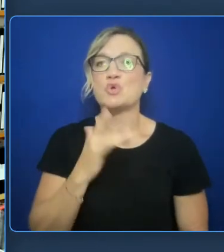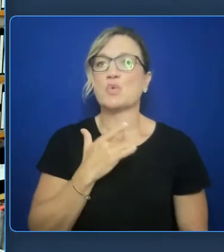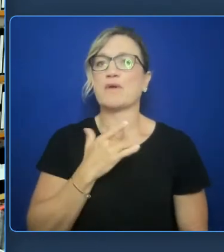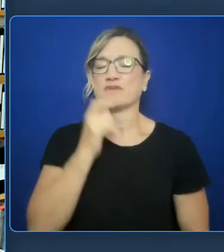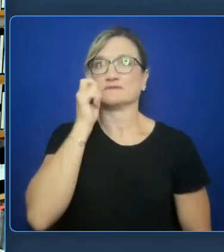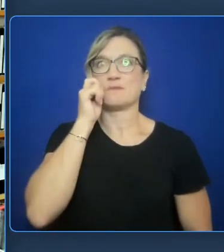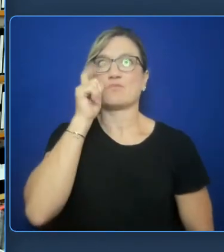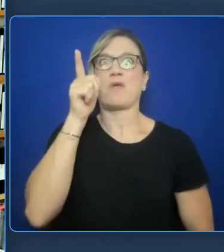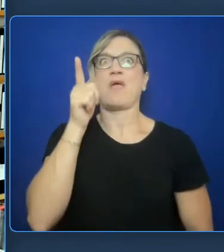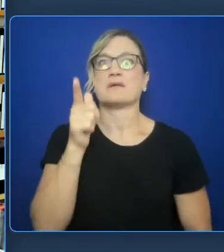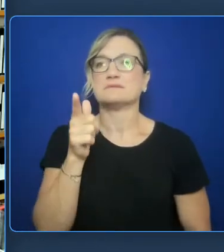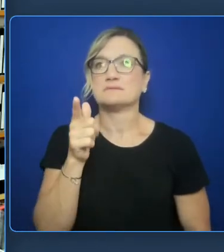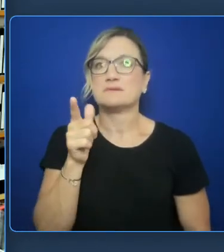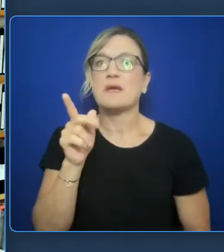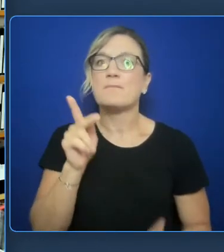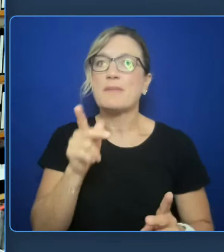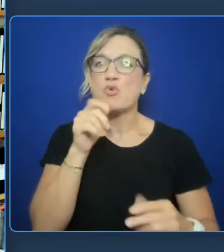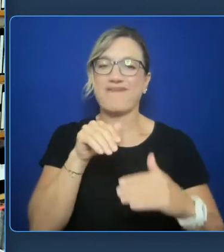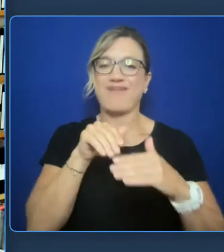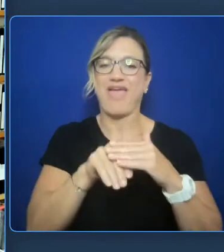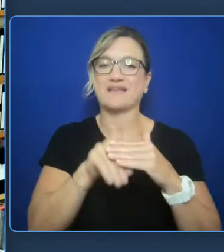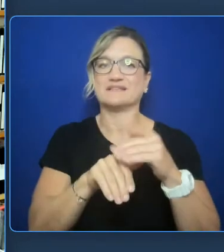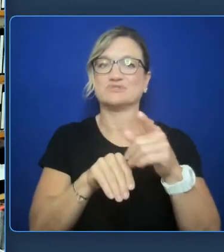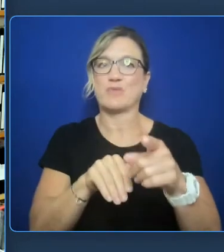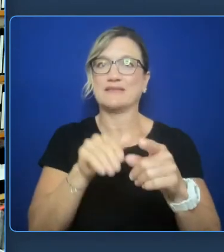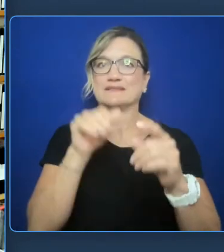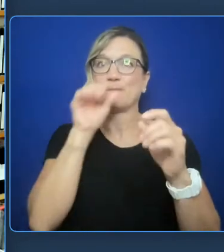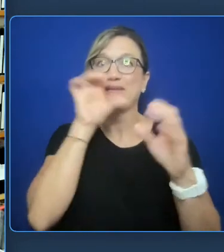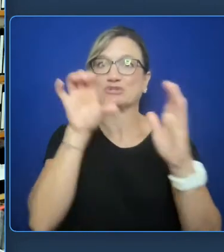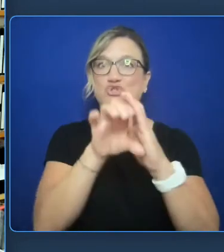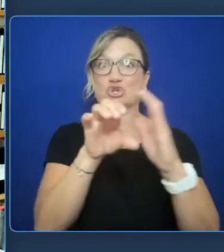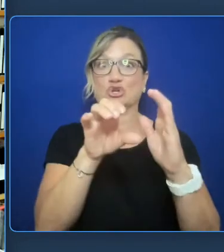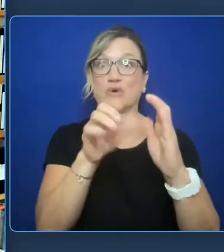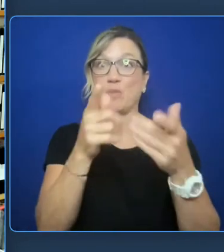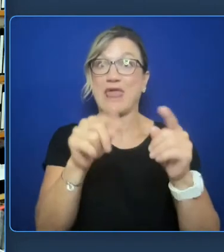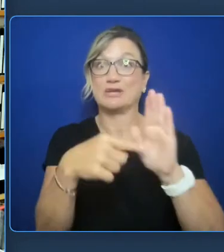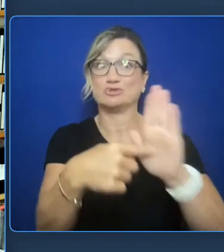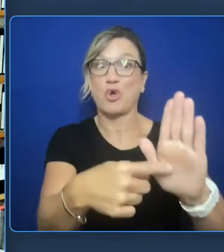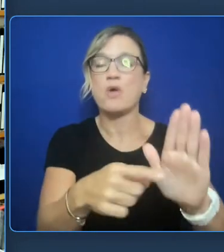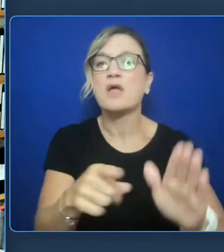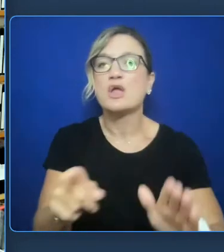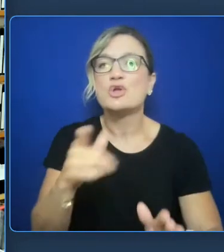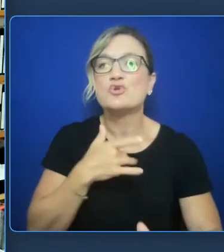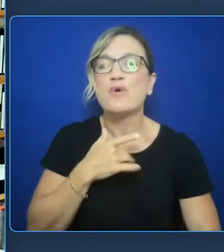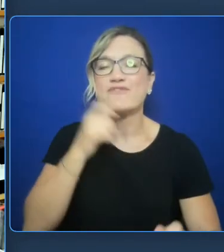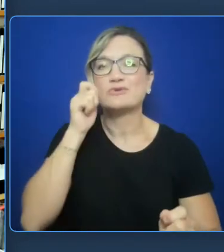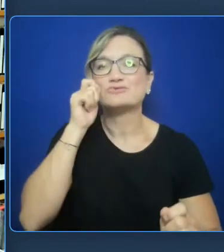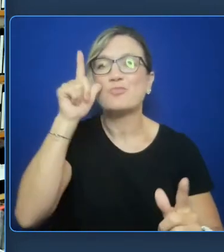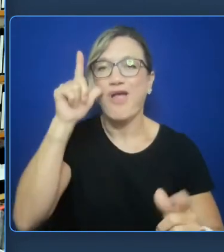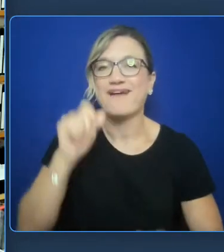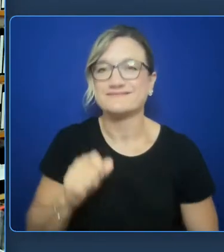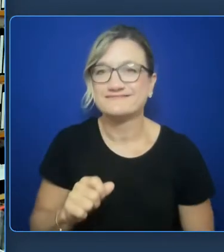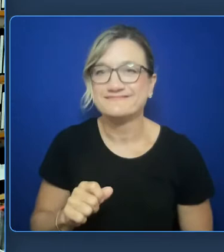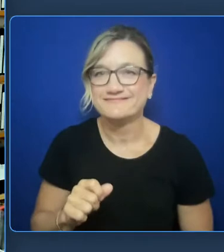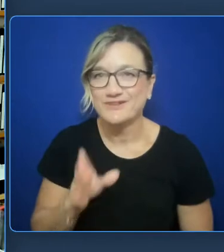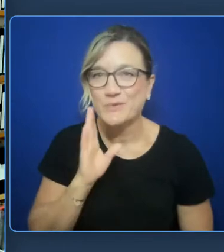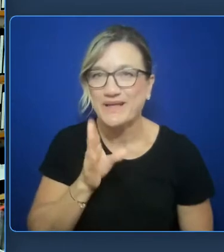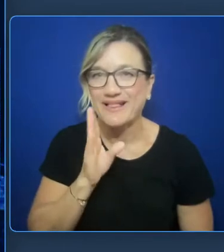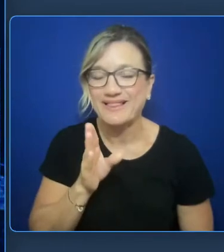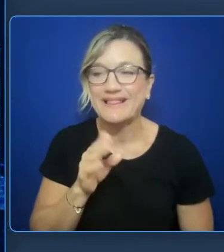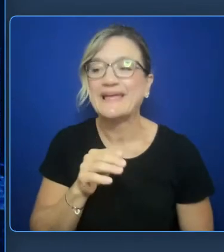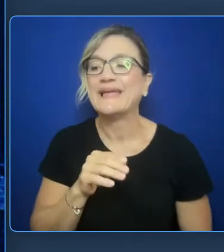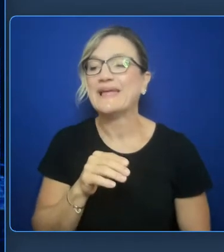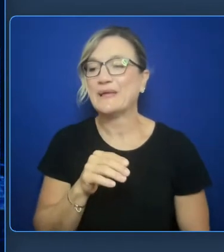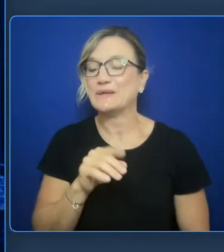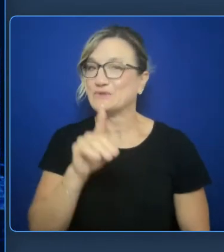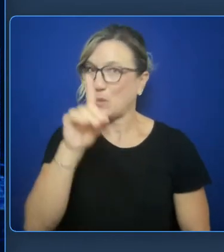and everybody who has access to this image will be surprised in about 10 or 15 seconds. I'm gonna put you